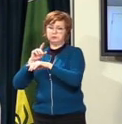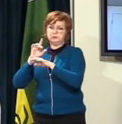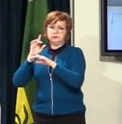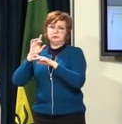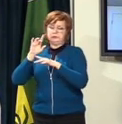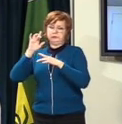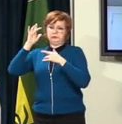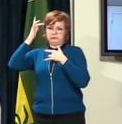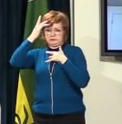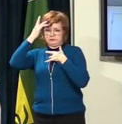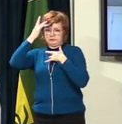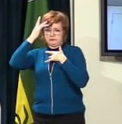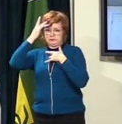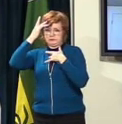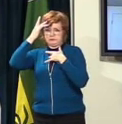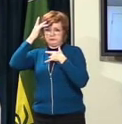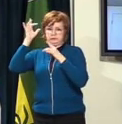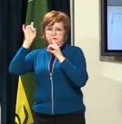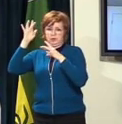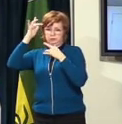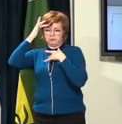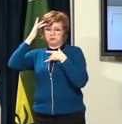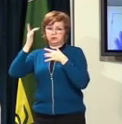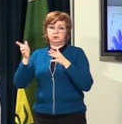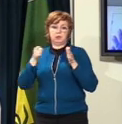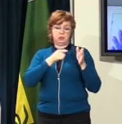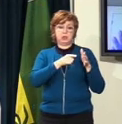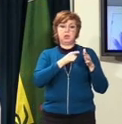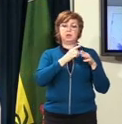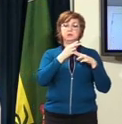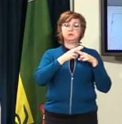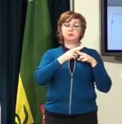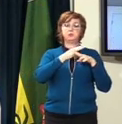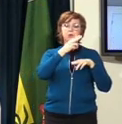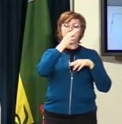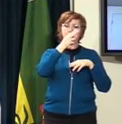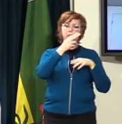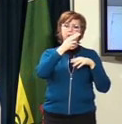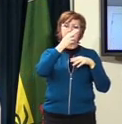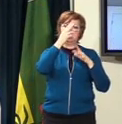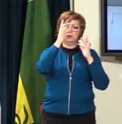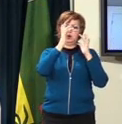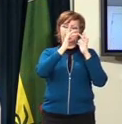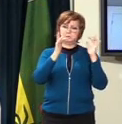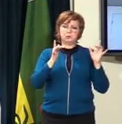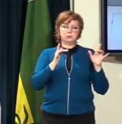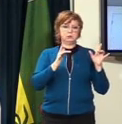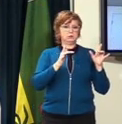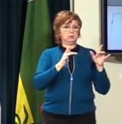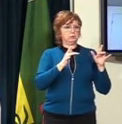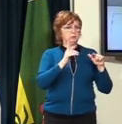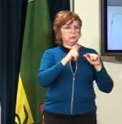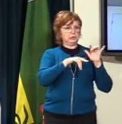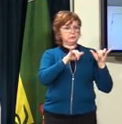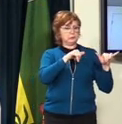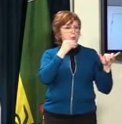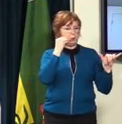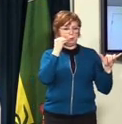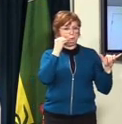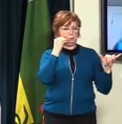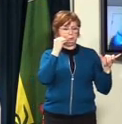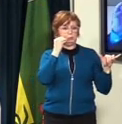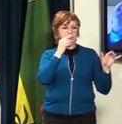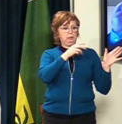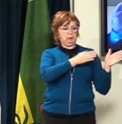So in terms of training and lining people up to be able to move into the field hospital,